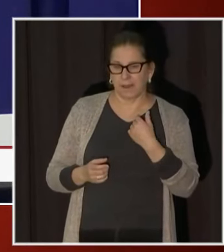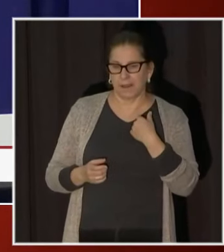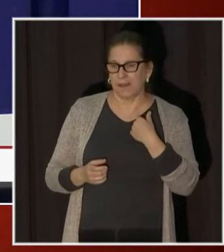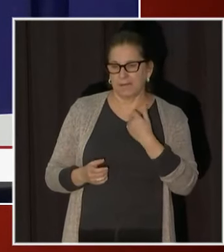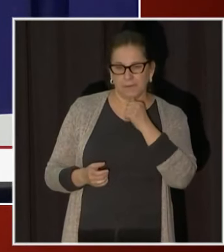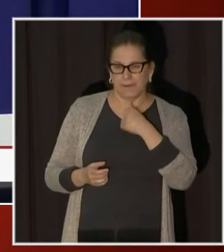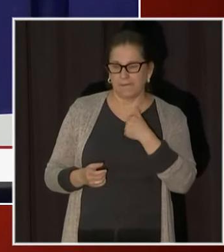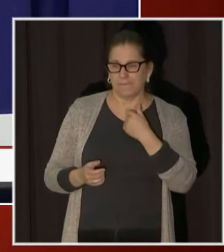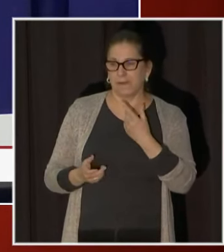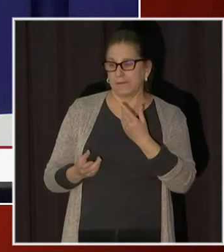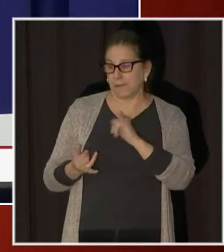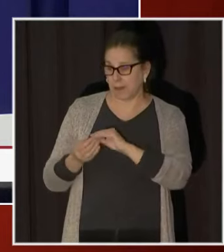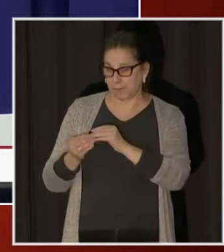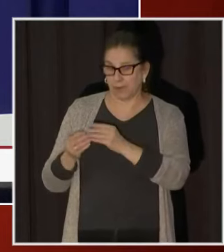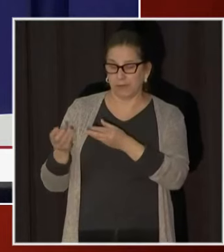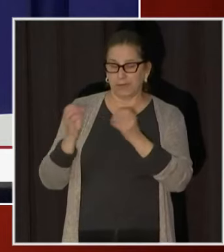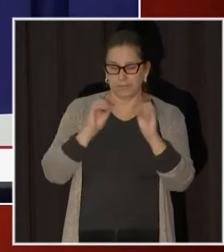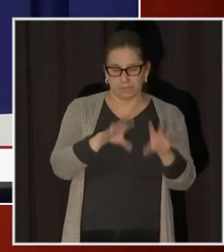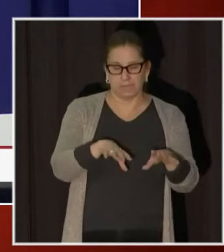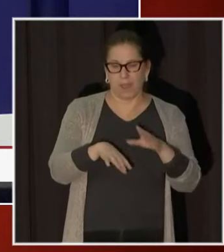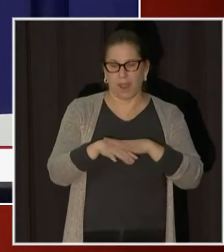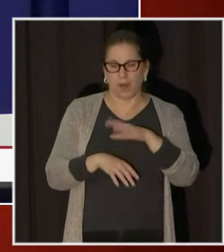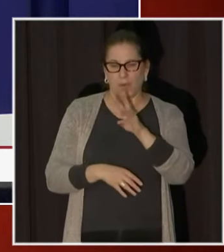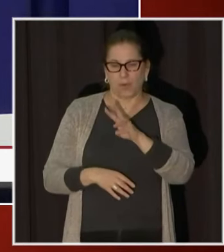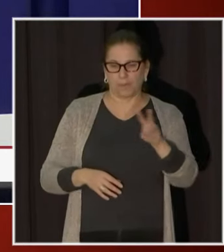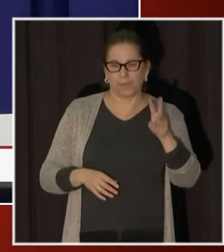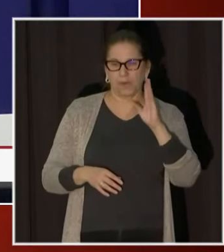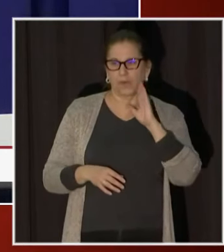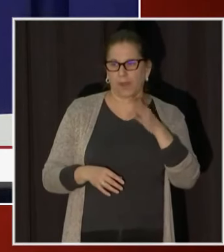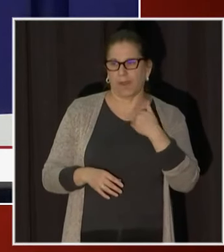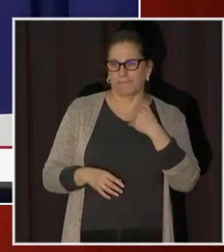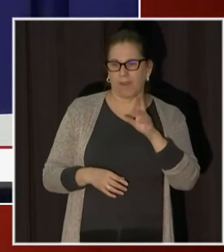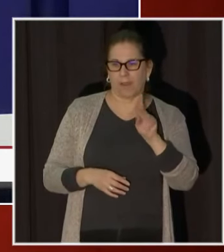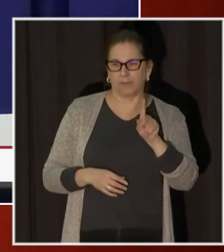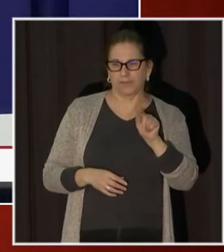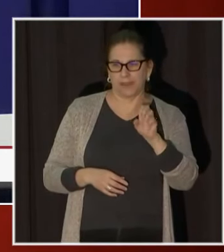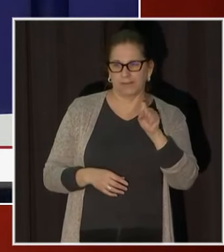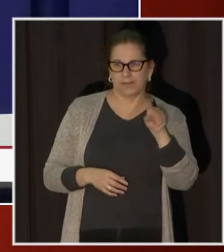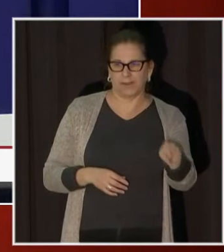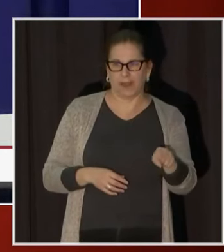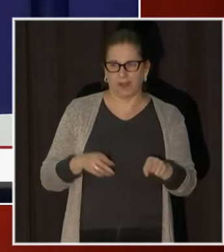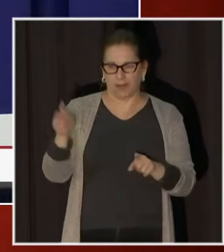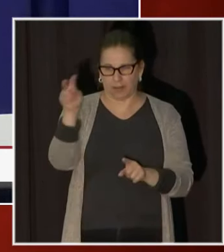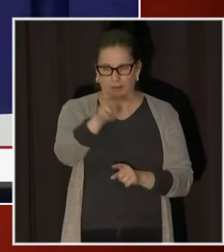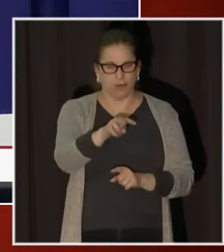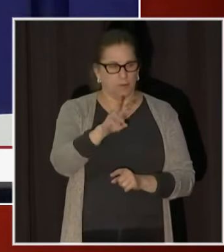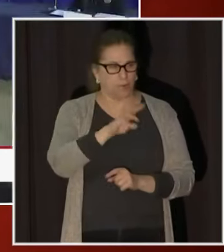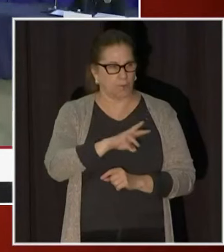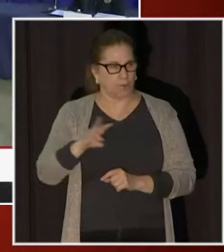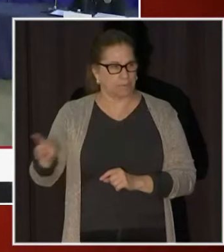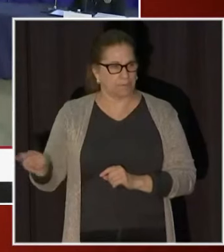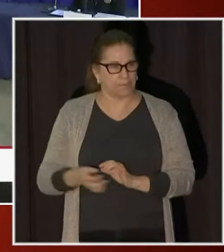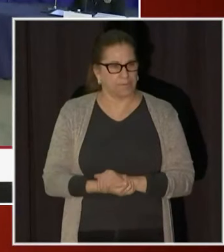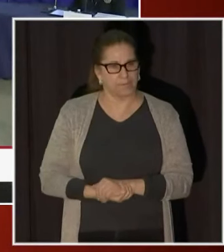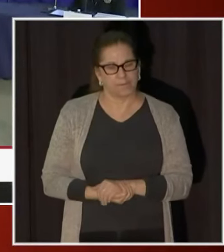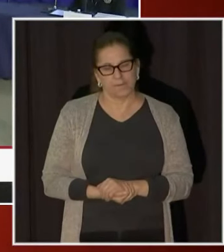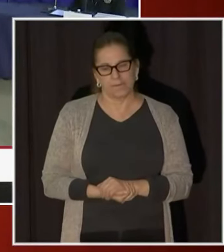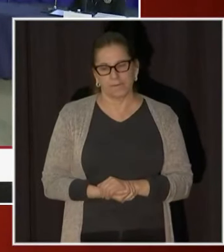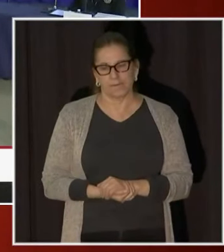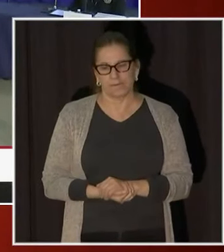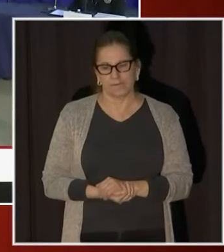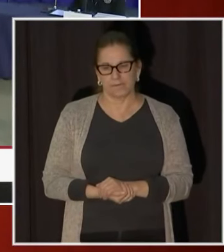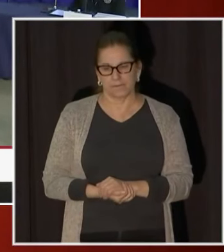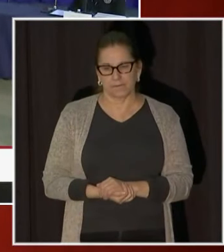have to get back to you as to why. Okay, thank you. Yes. Mayor Bowser, this is a question in terms